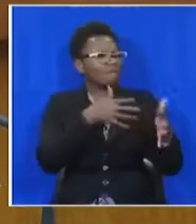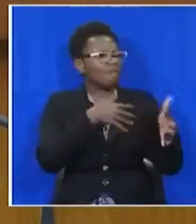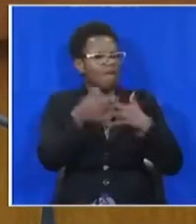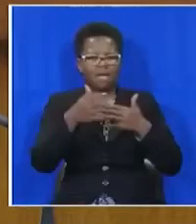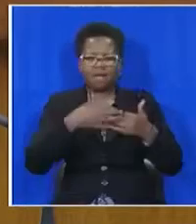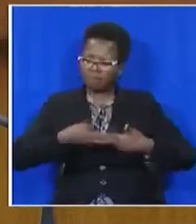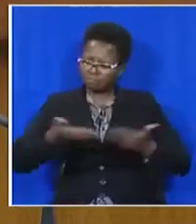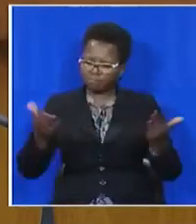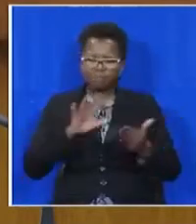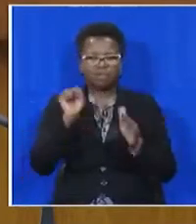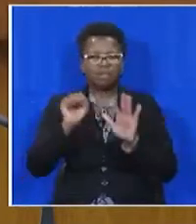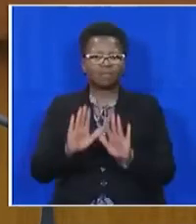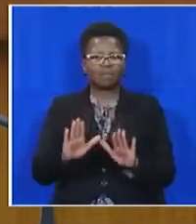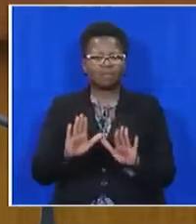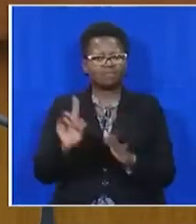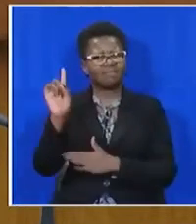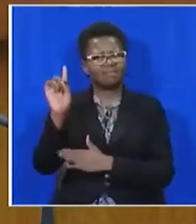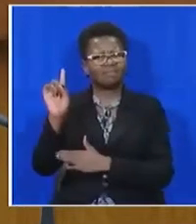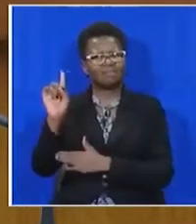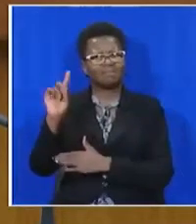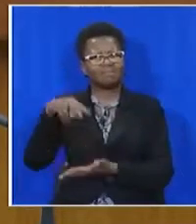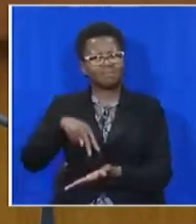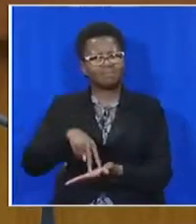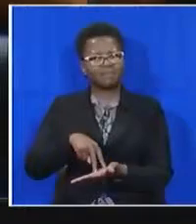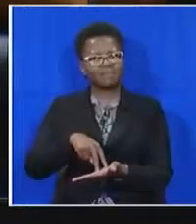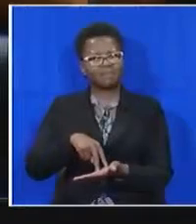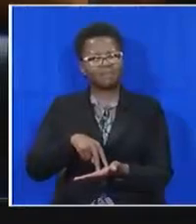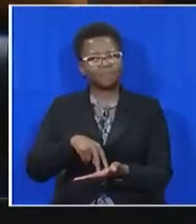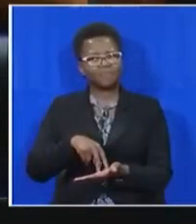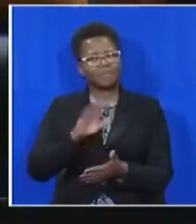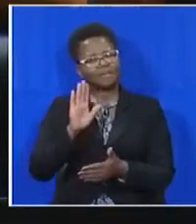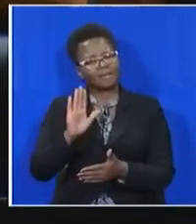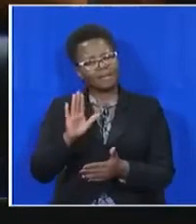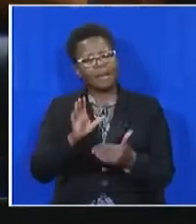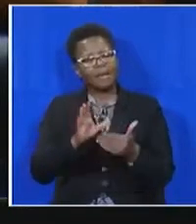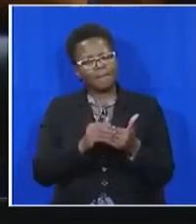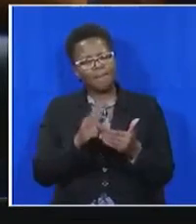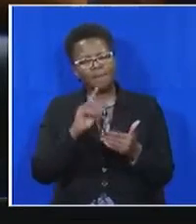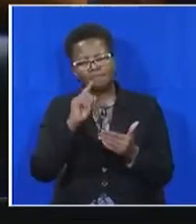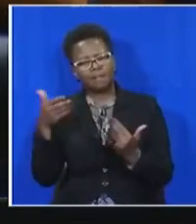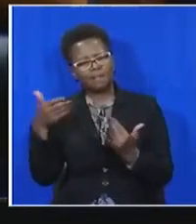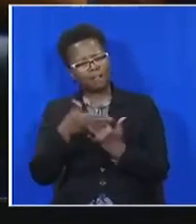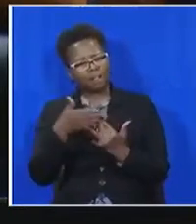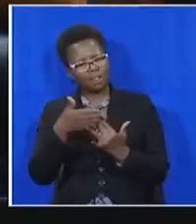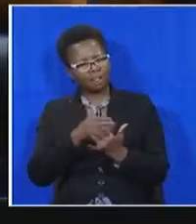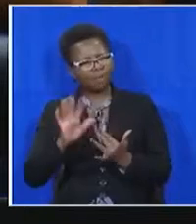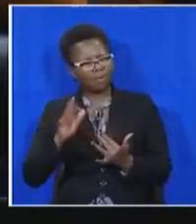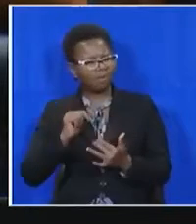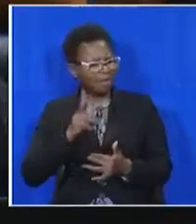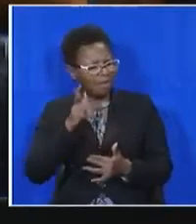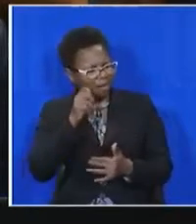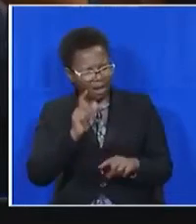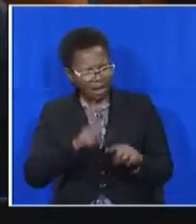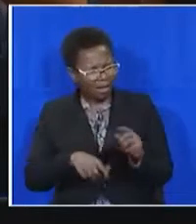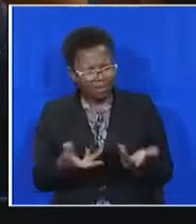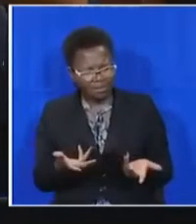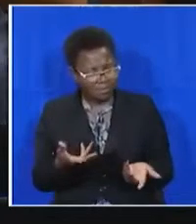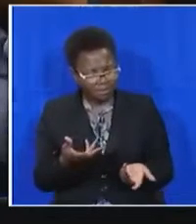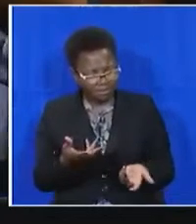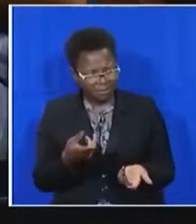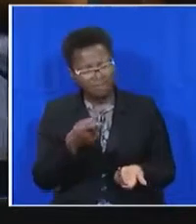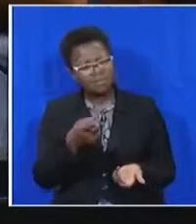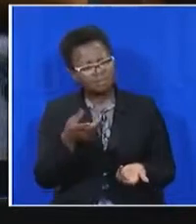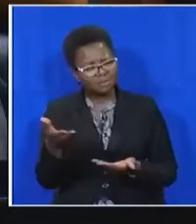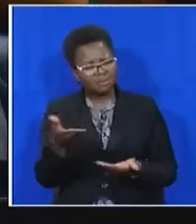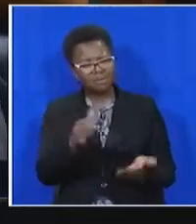South Africa. On a point of order, Chair. Honourable members, can we just keep the interjections a little bit down? I can't hear the member. Yes, Honourable